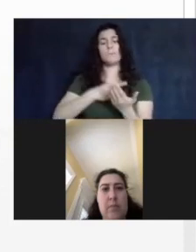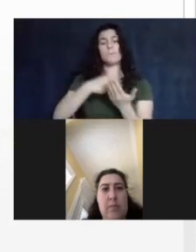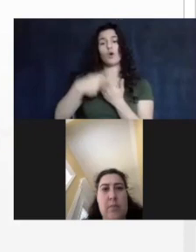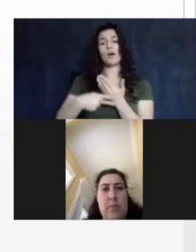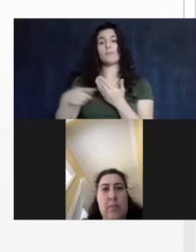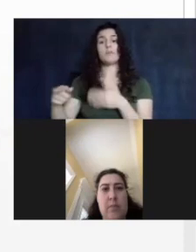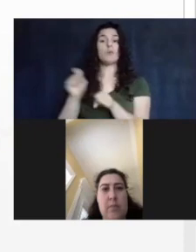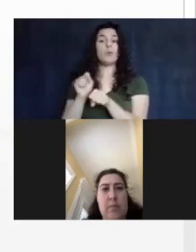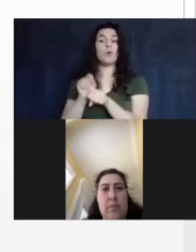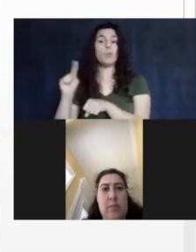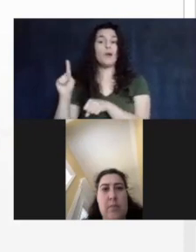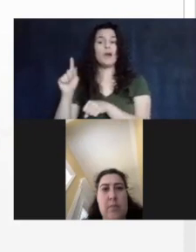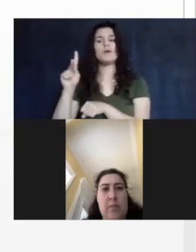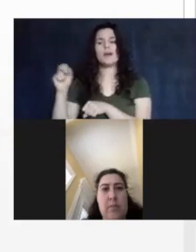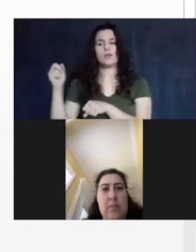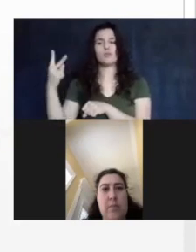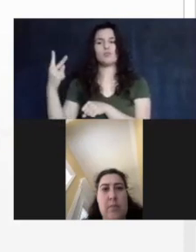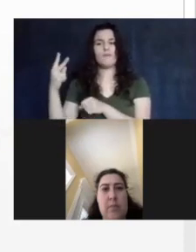system.